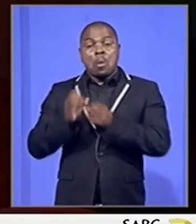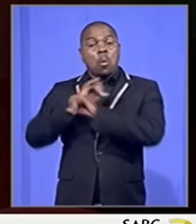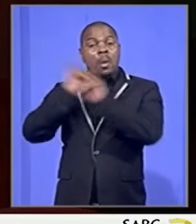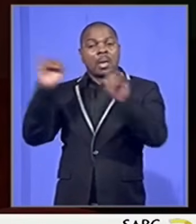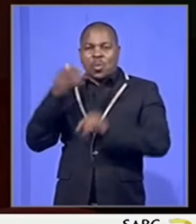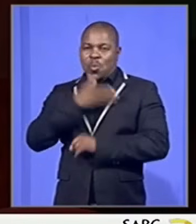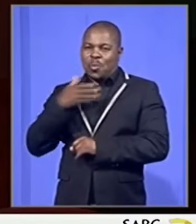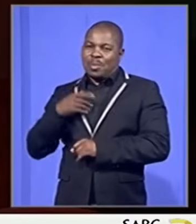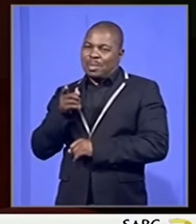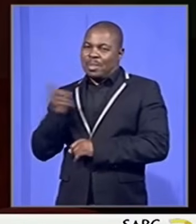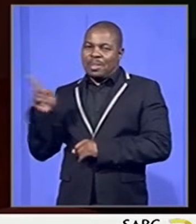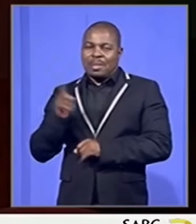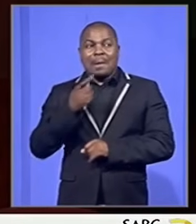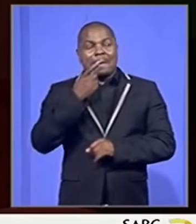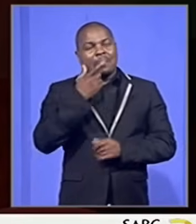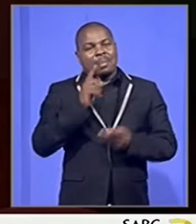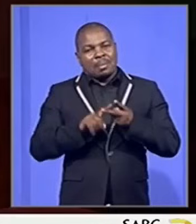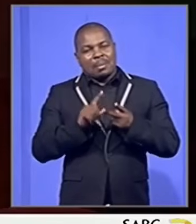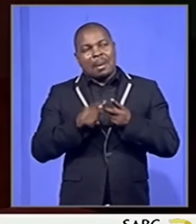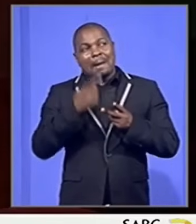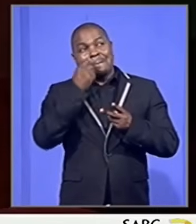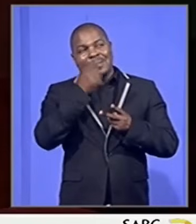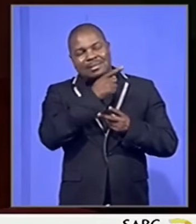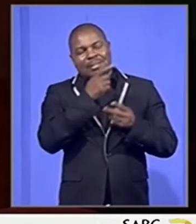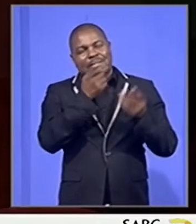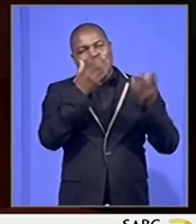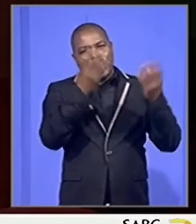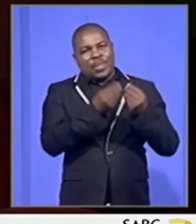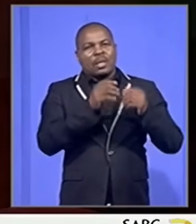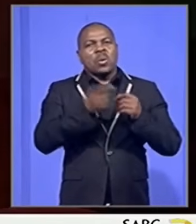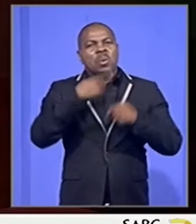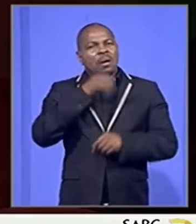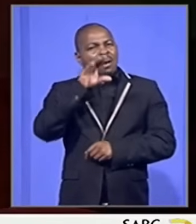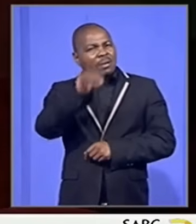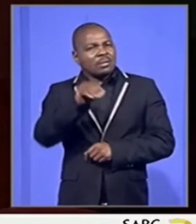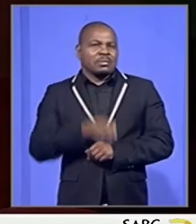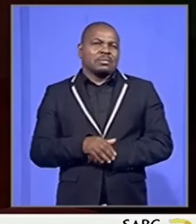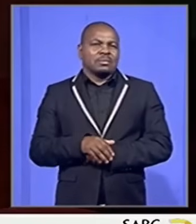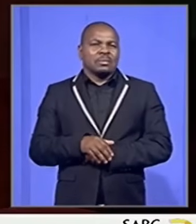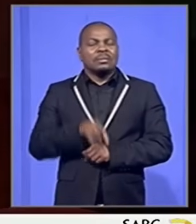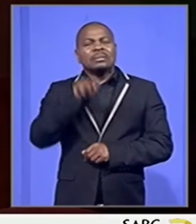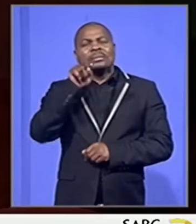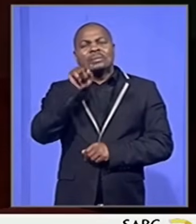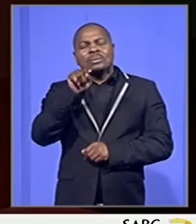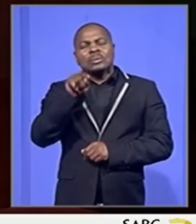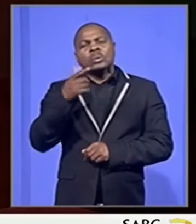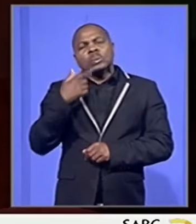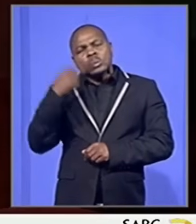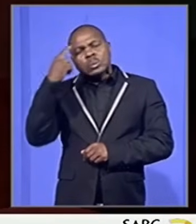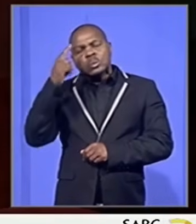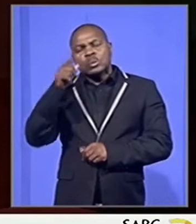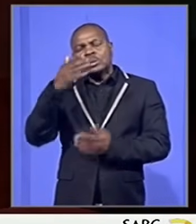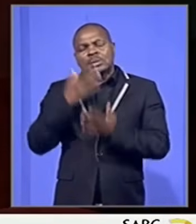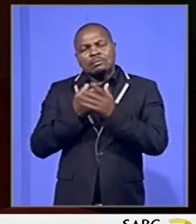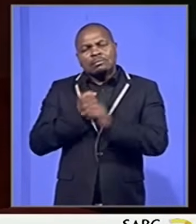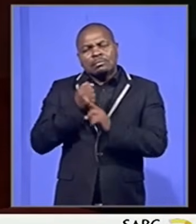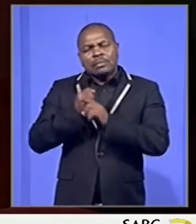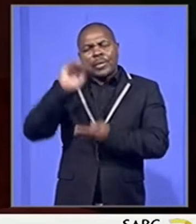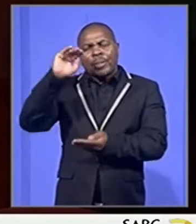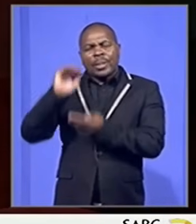go bapetšwa le ya bana. Ra botšiša gore ke eng seo se ka dirwago go fokotša phetetšo ya twatši ye ka